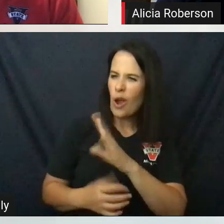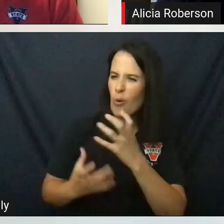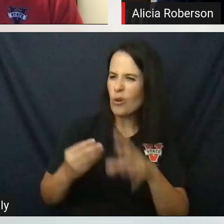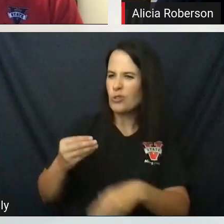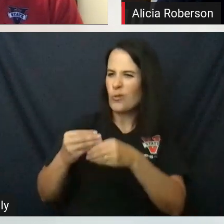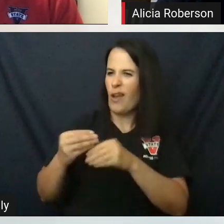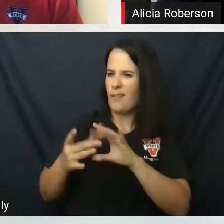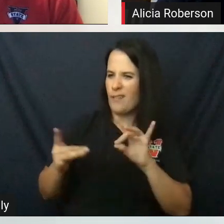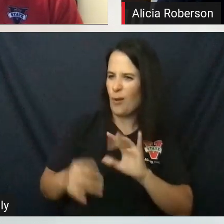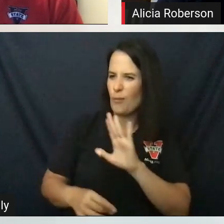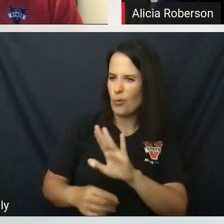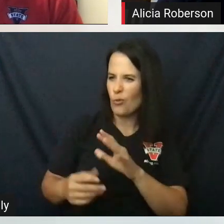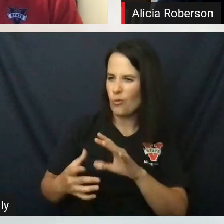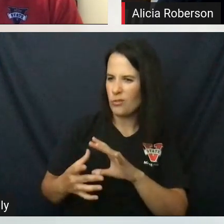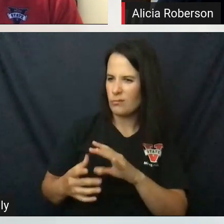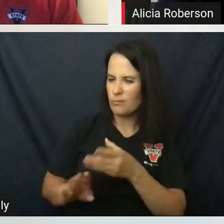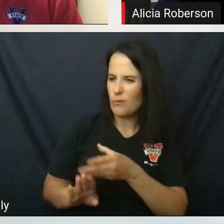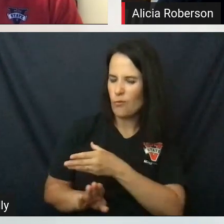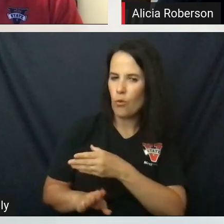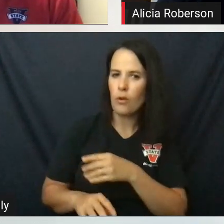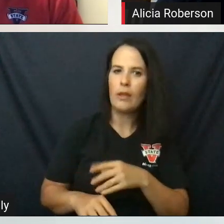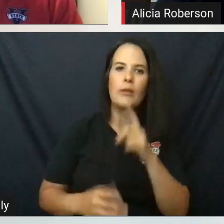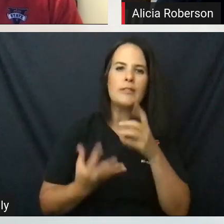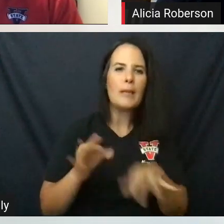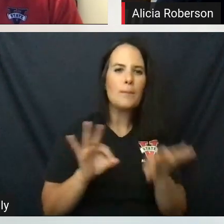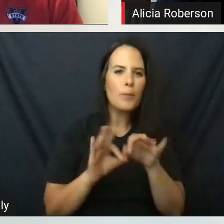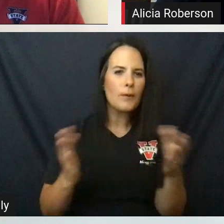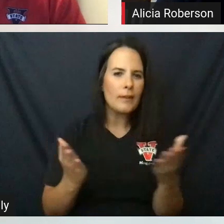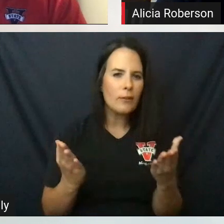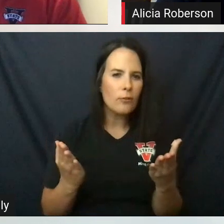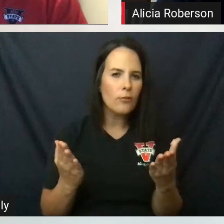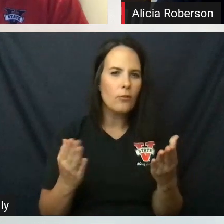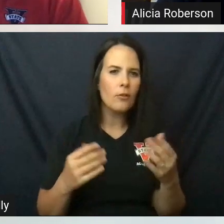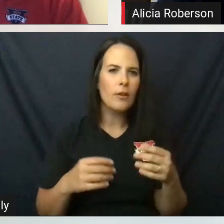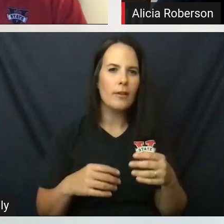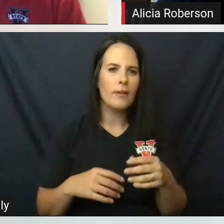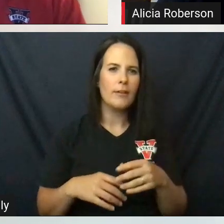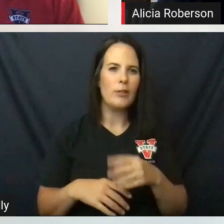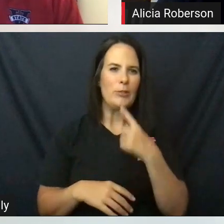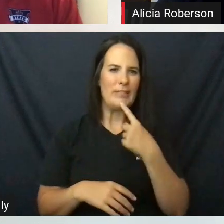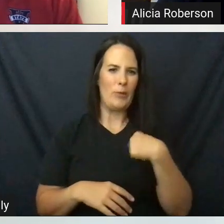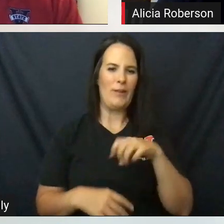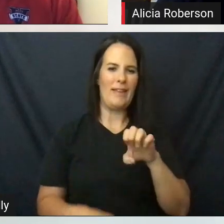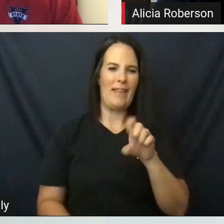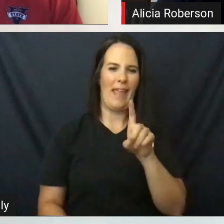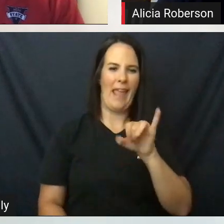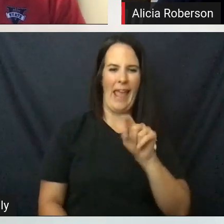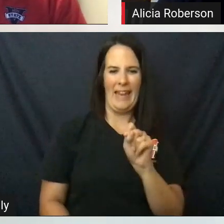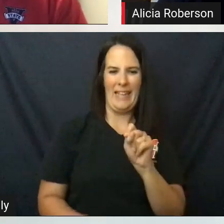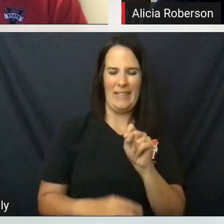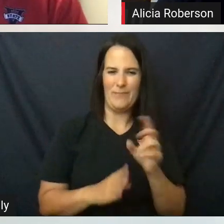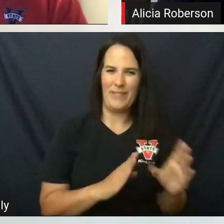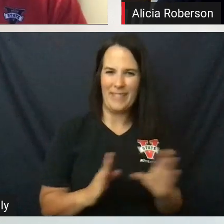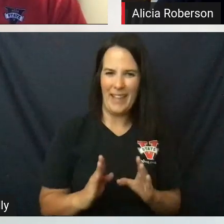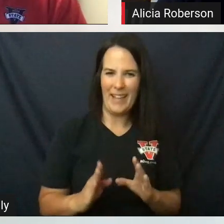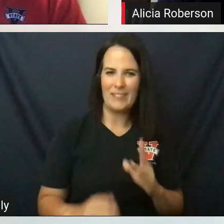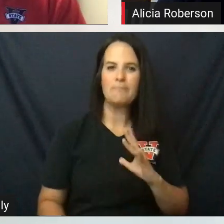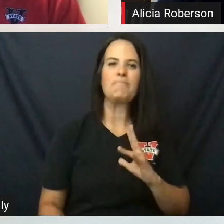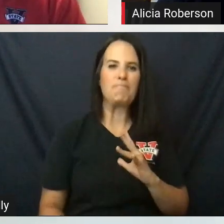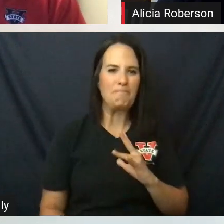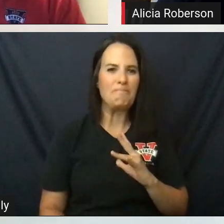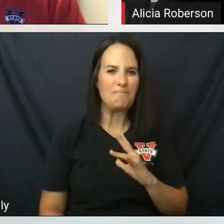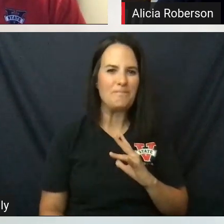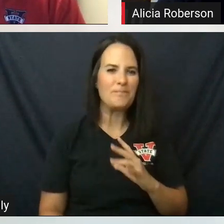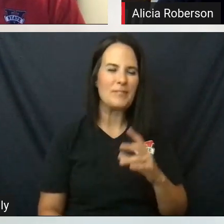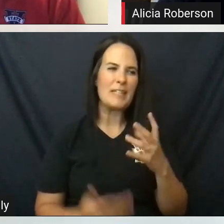think the important part here is you said we edit plans. and I think what's